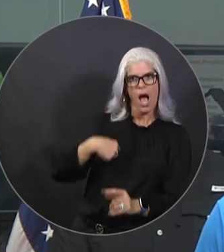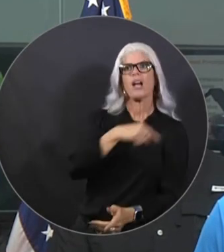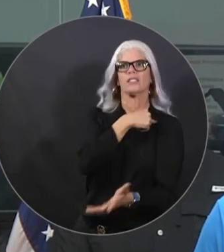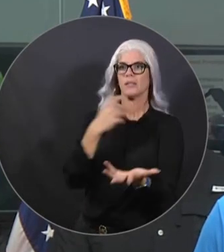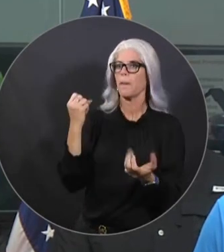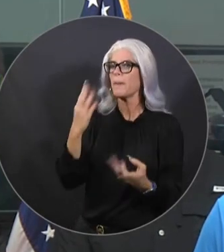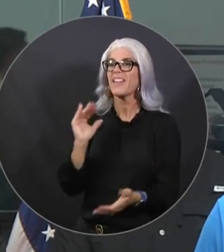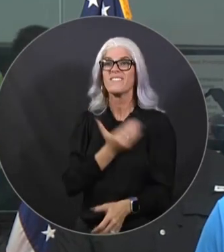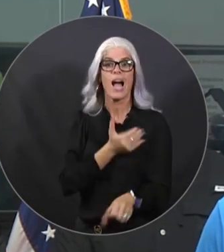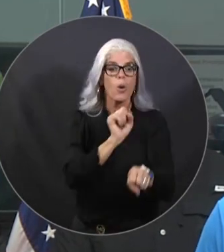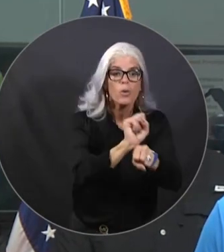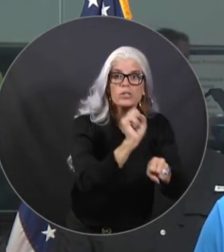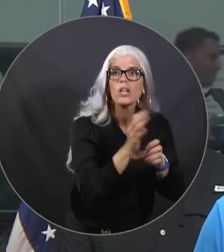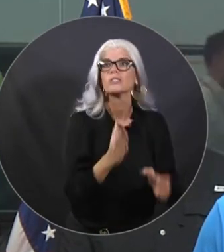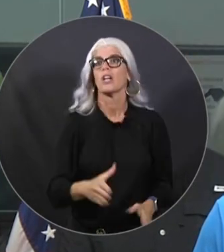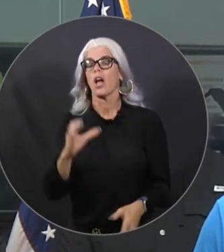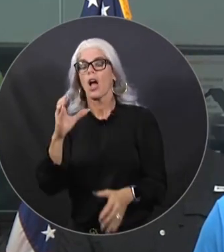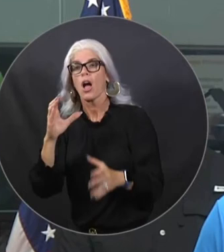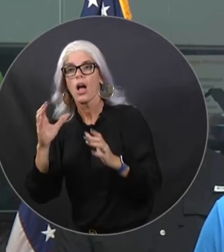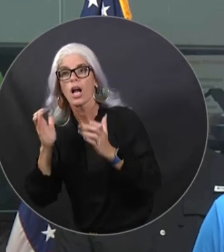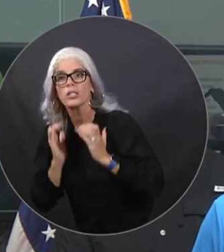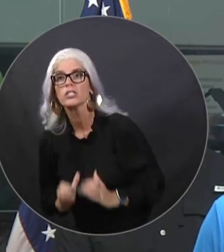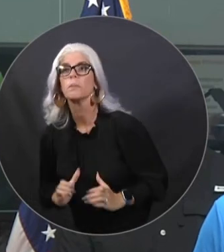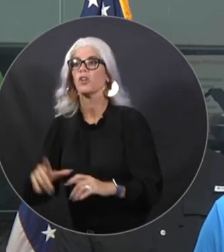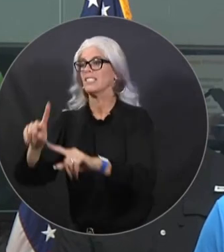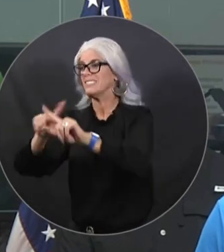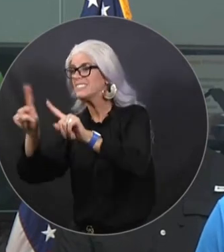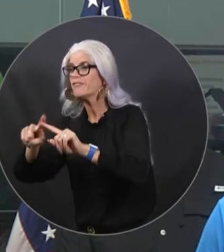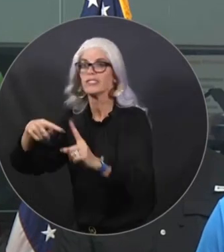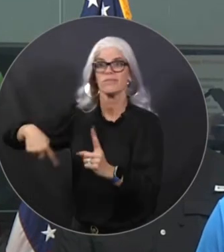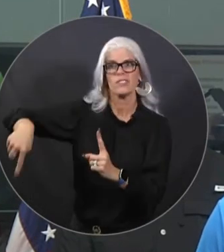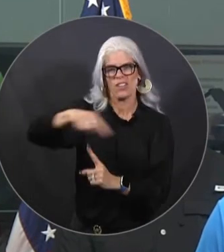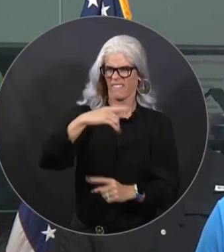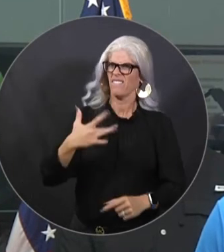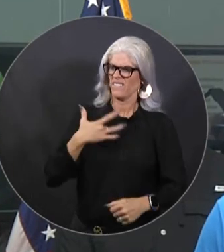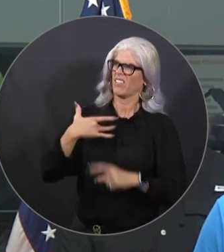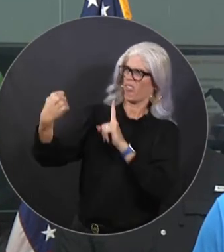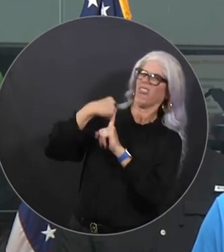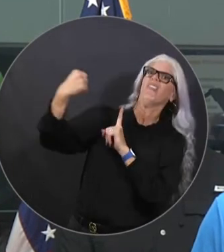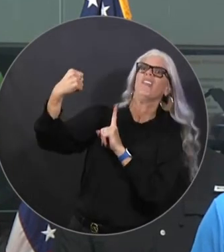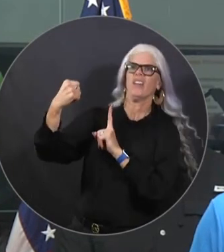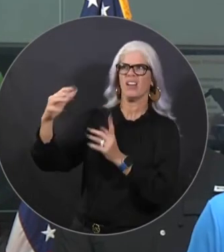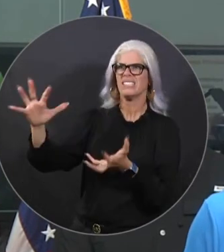across Florida are feeling the effects and the extensive damage caused by this storm.